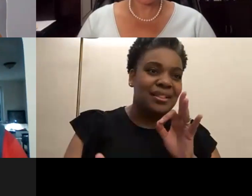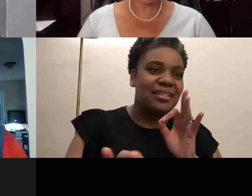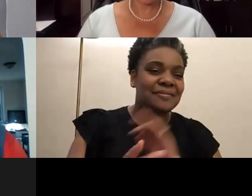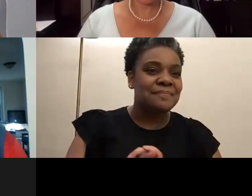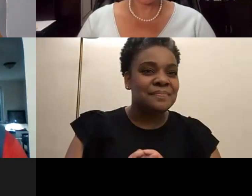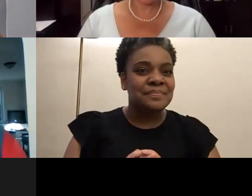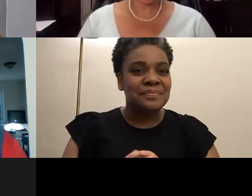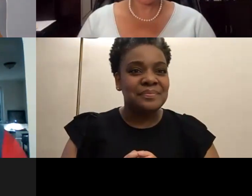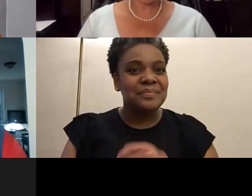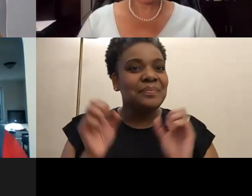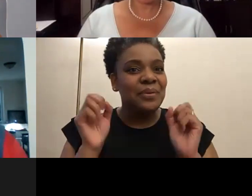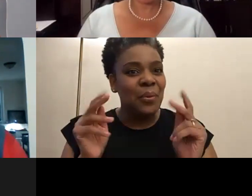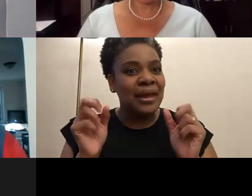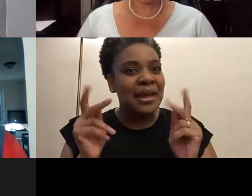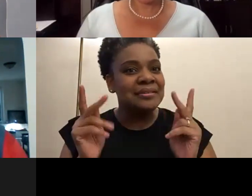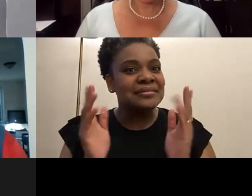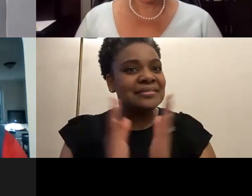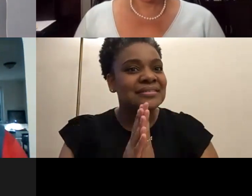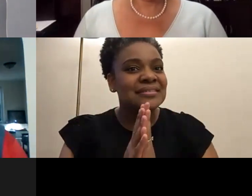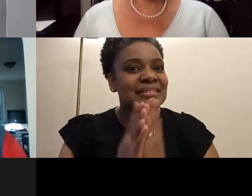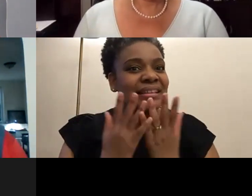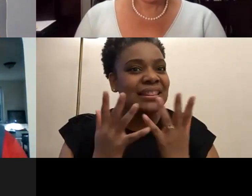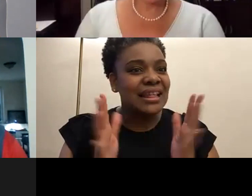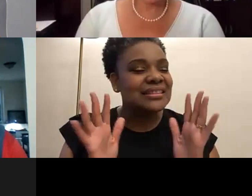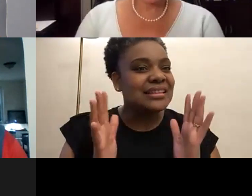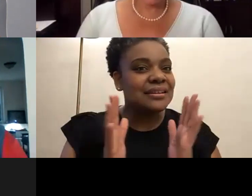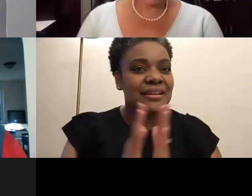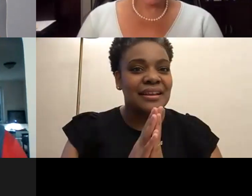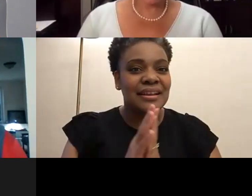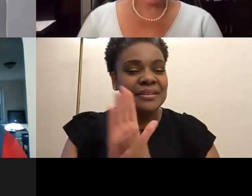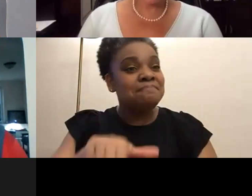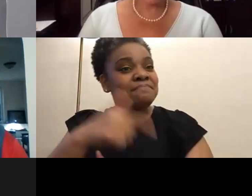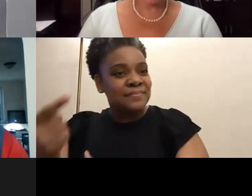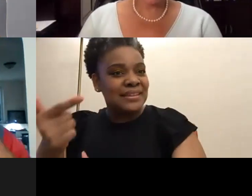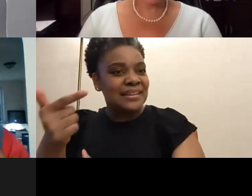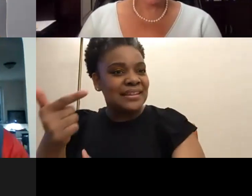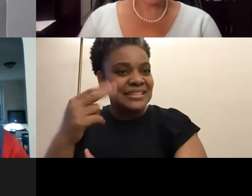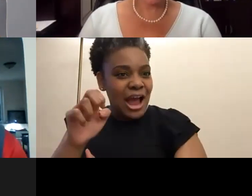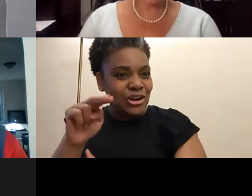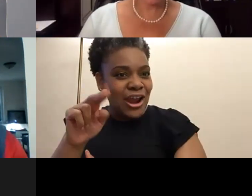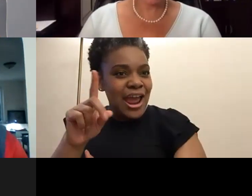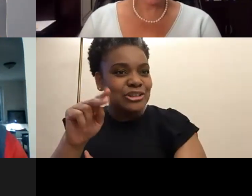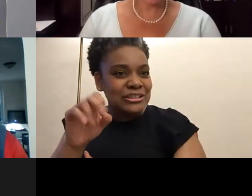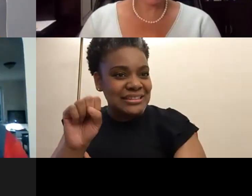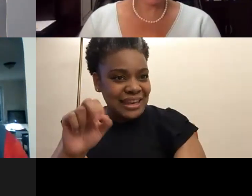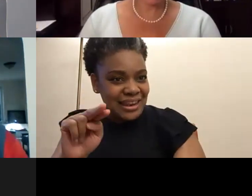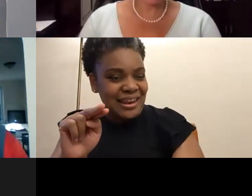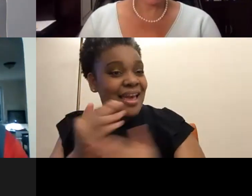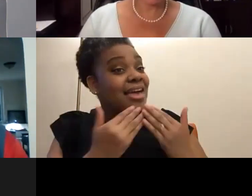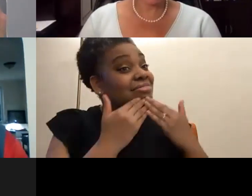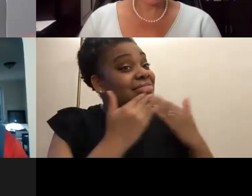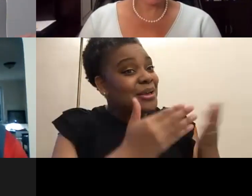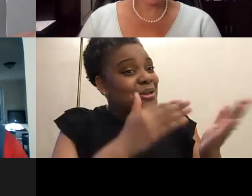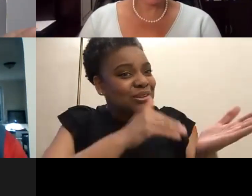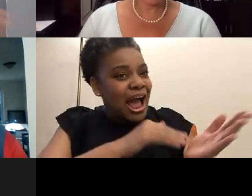Okay, that's it. All right. Thank you. And thank you, Dr. Jenkins, for managing the chat and also for your